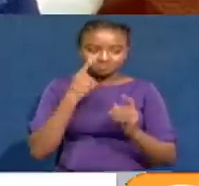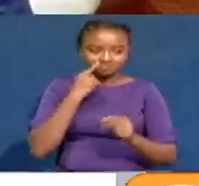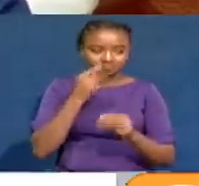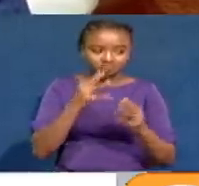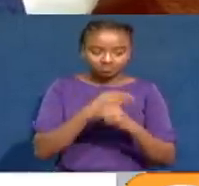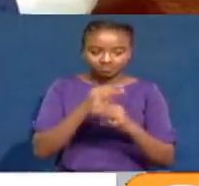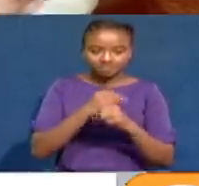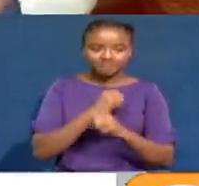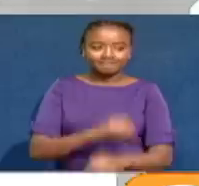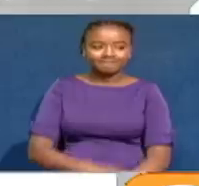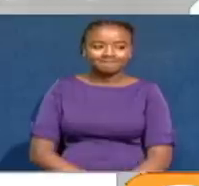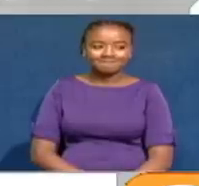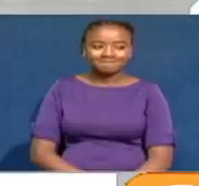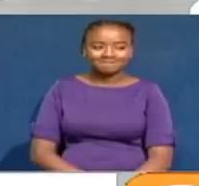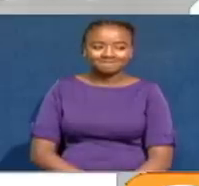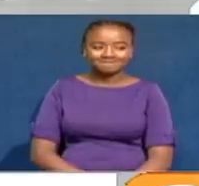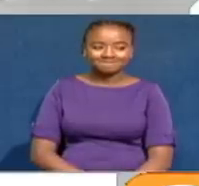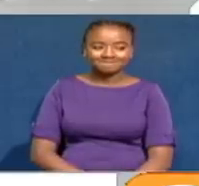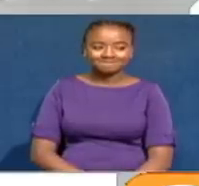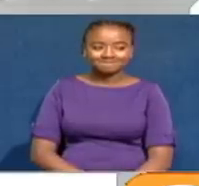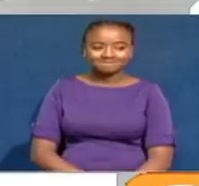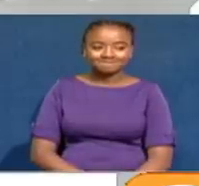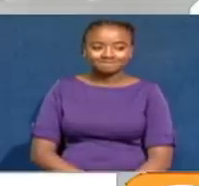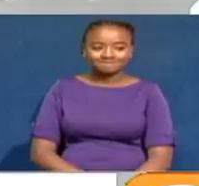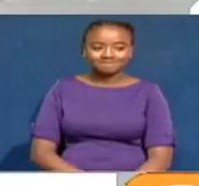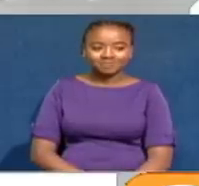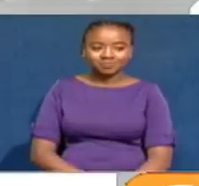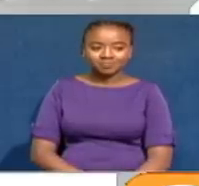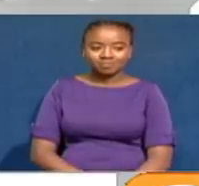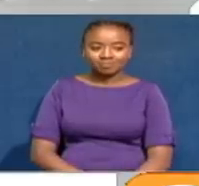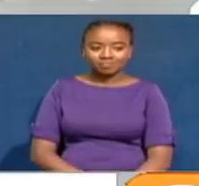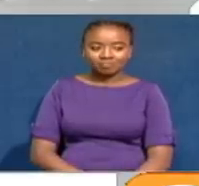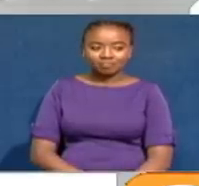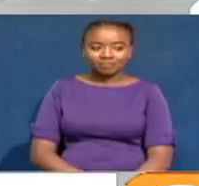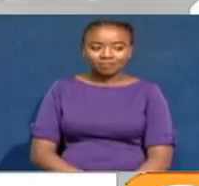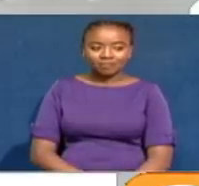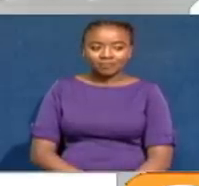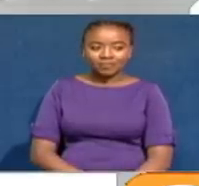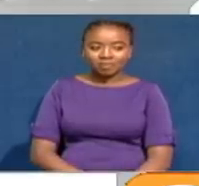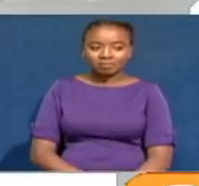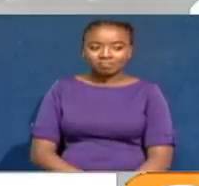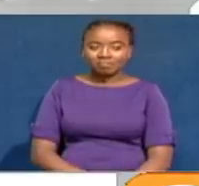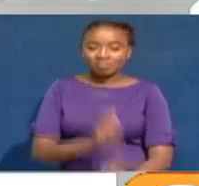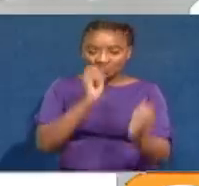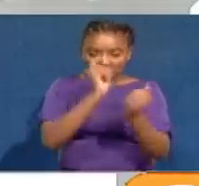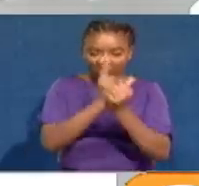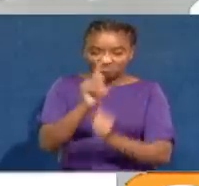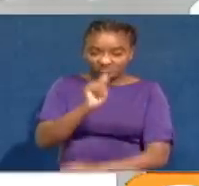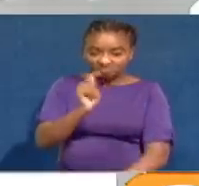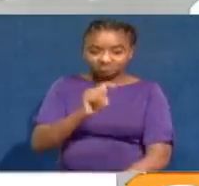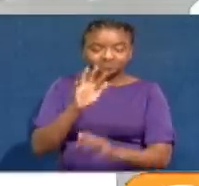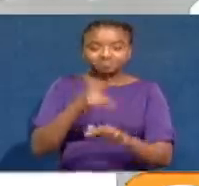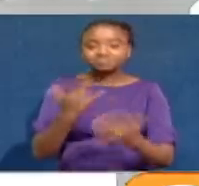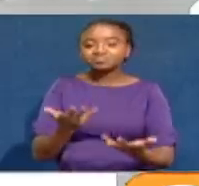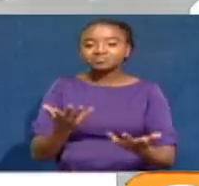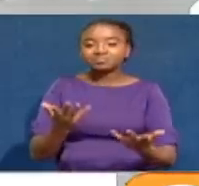hesabu. The president talked about... Mheshimiwa, you too, you can take a pen and paper. No, I think the president, part of trillion can guaranteed by which